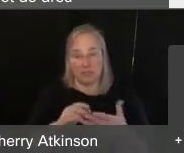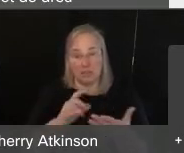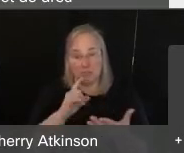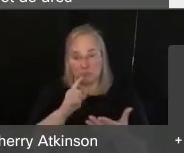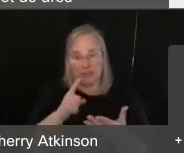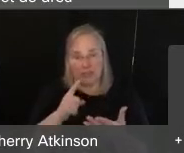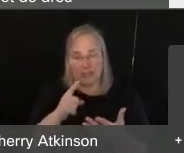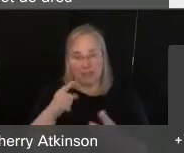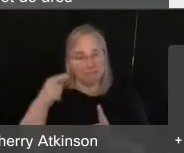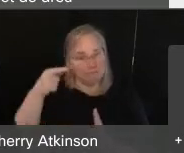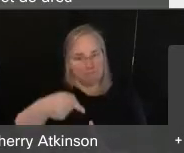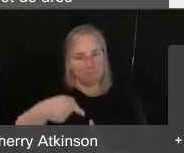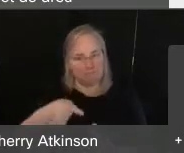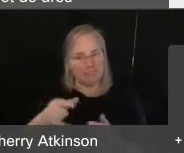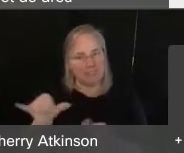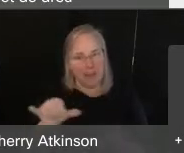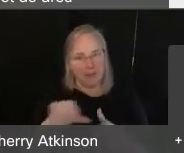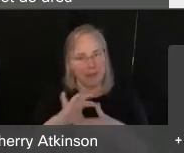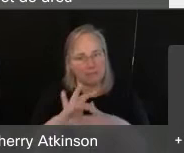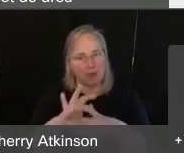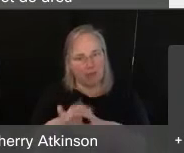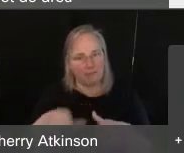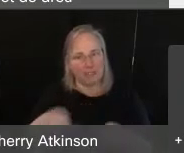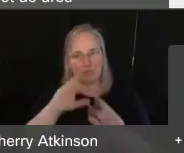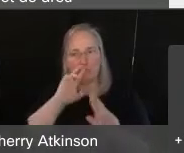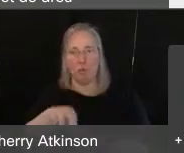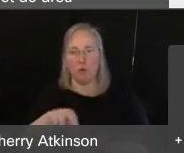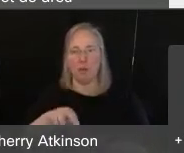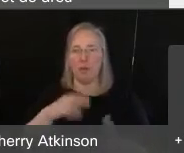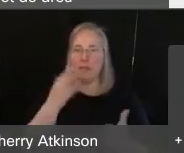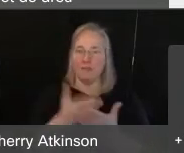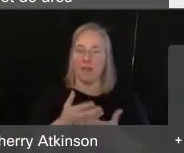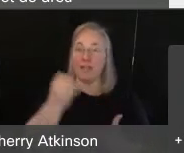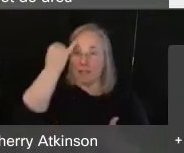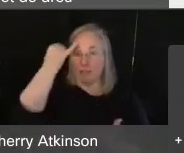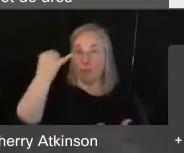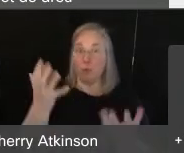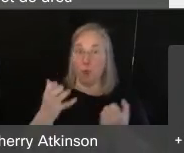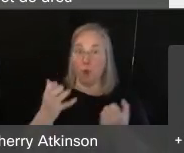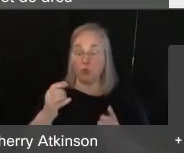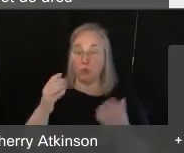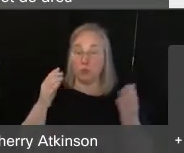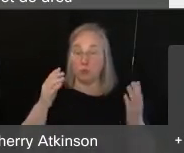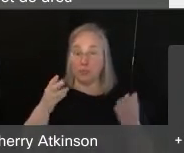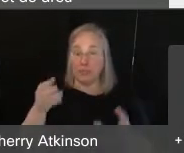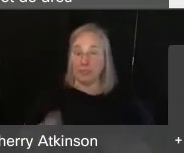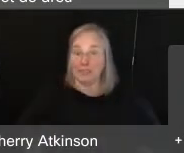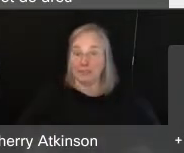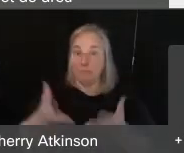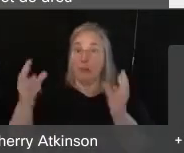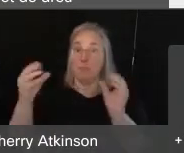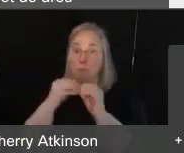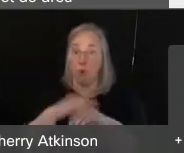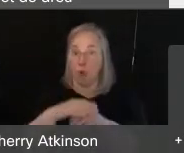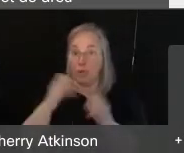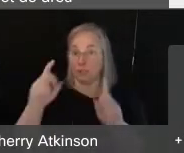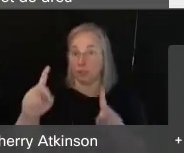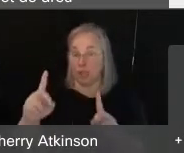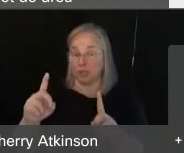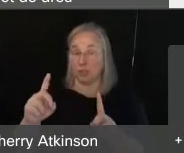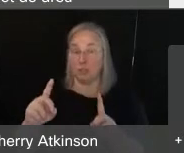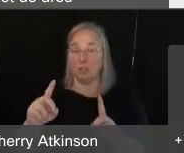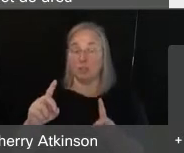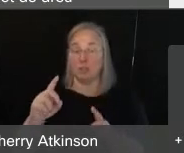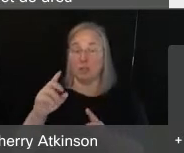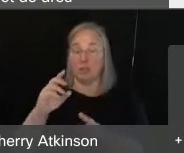mean, the fact is, if we do want to spend more on education,